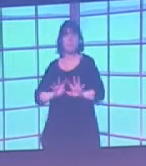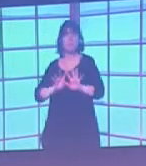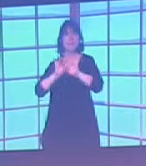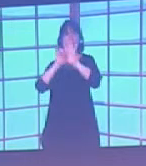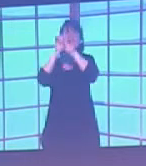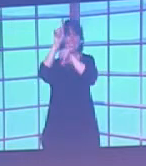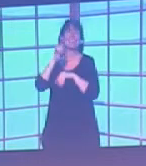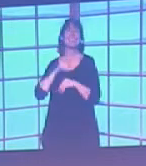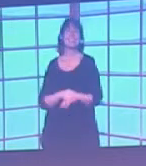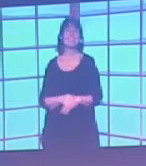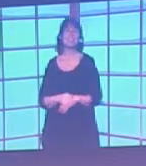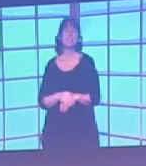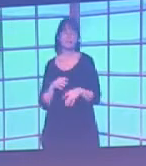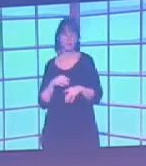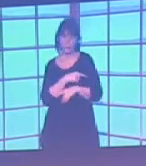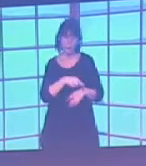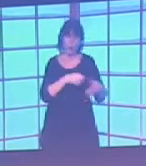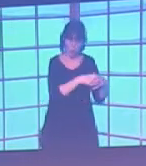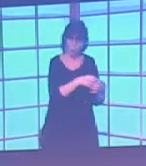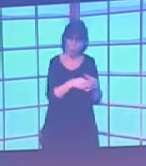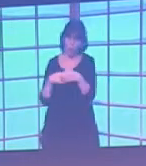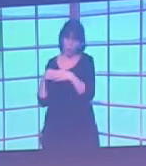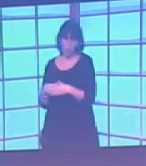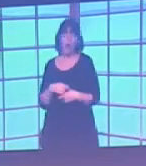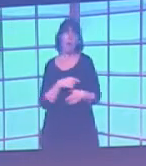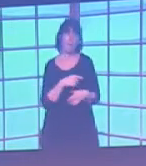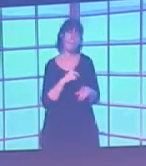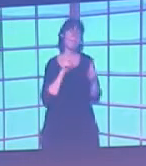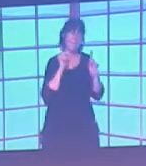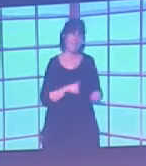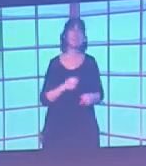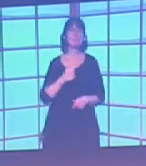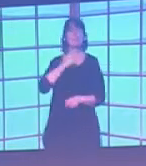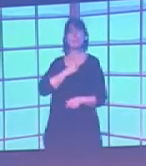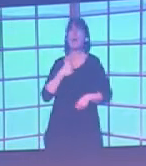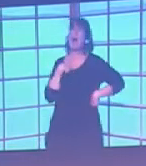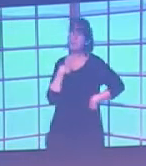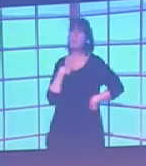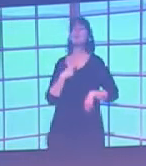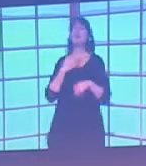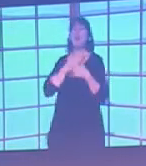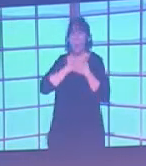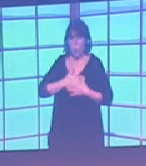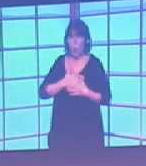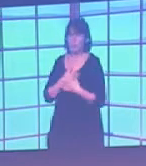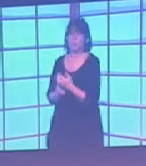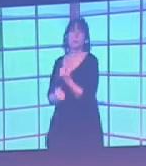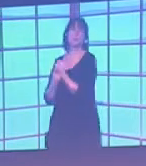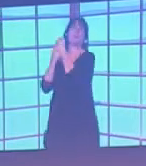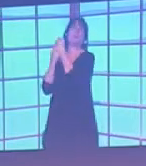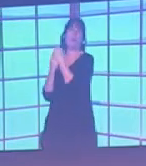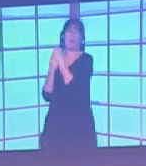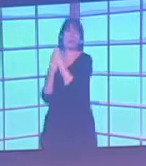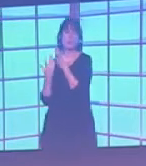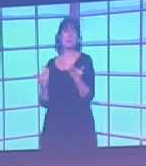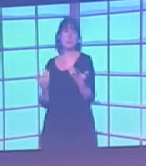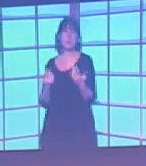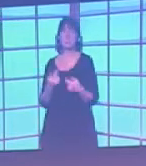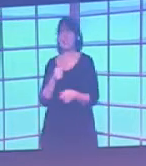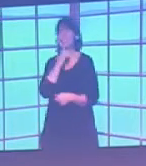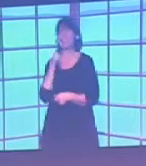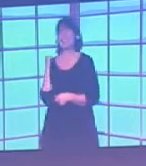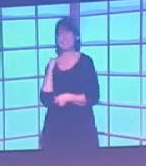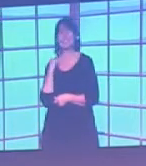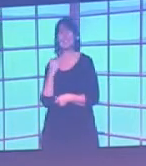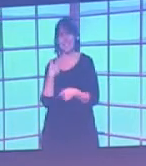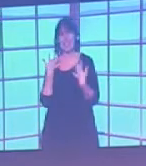clubs have to show some support, and it is as simple as, you know, I think we talked about it yesterday, and I think, Sandy, you